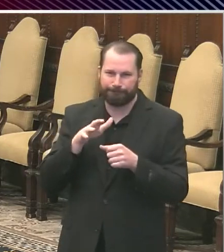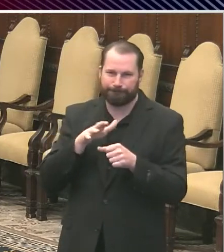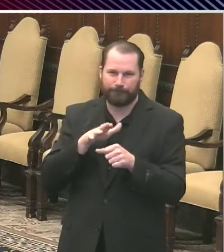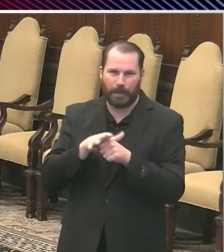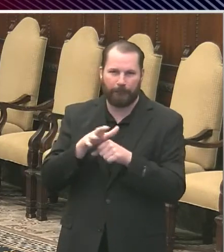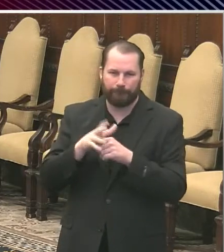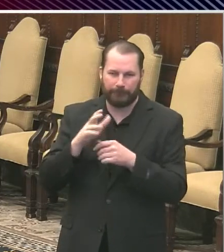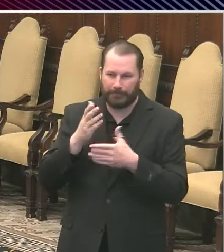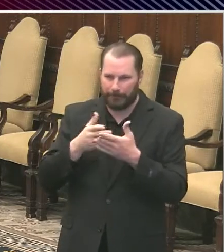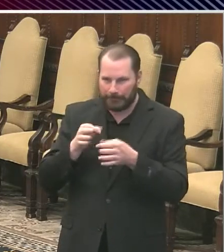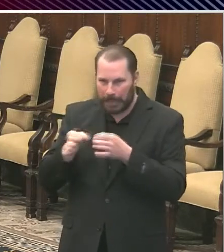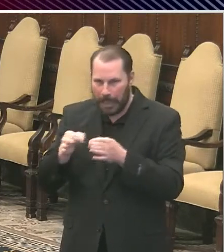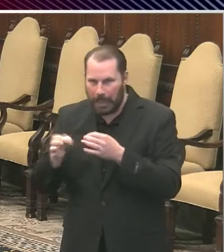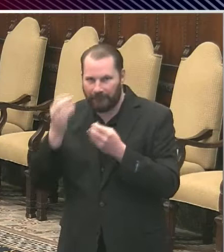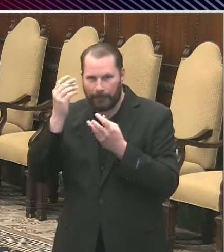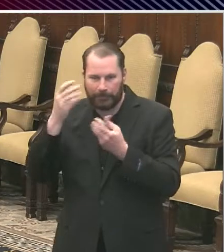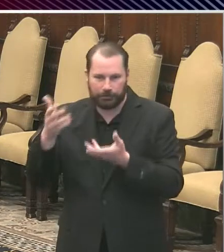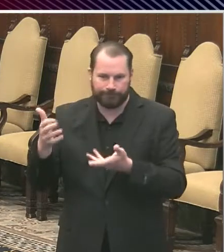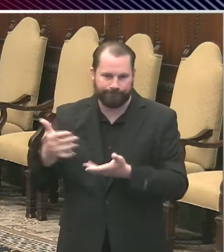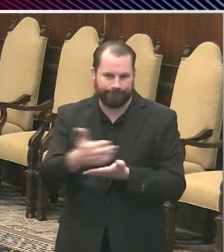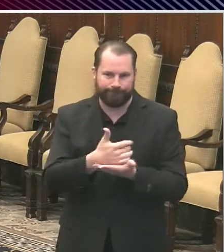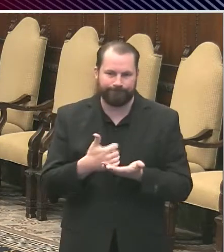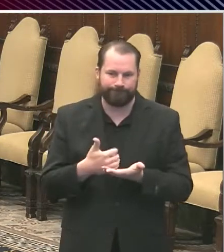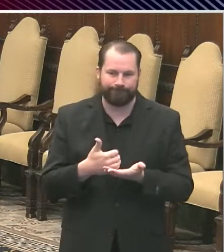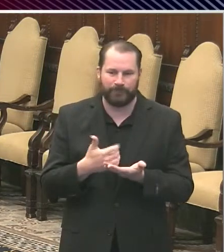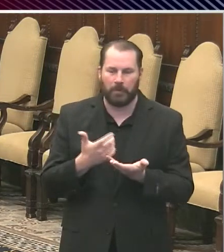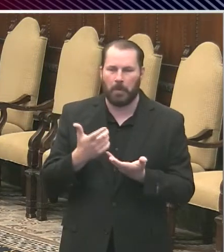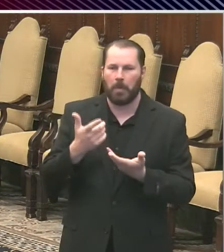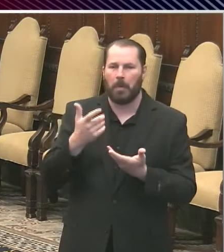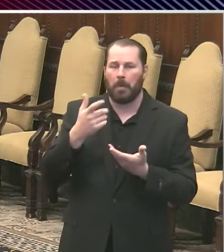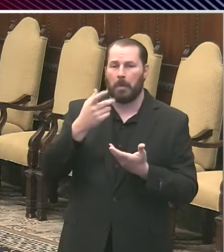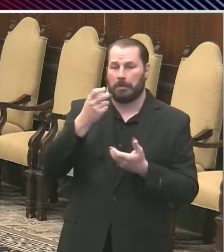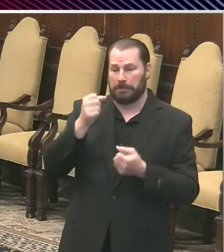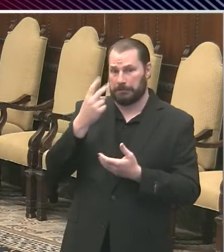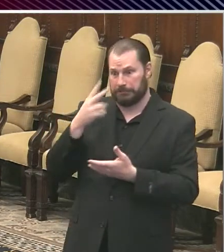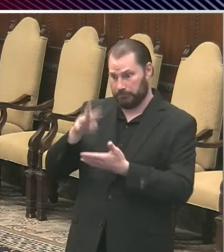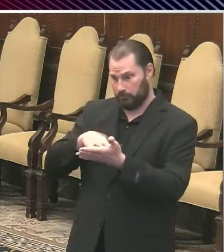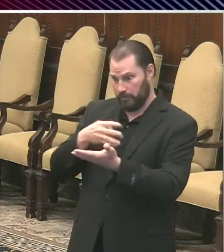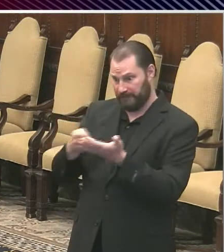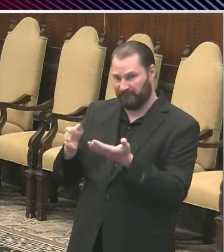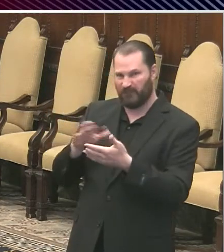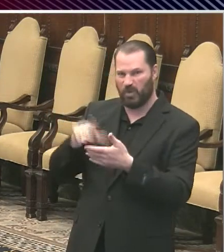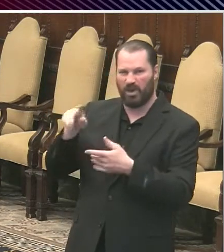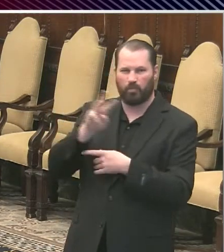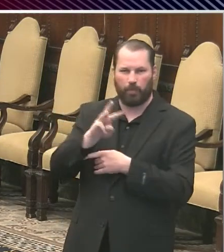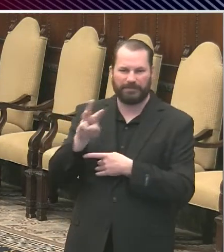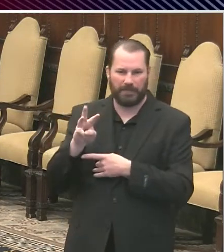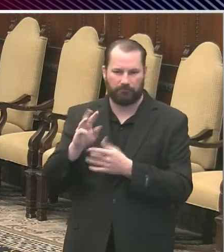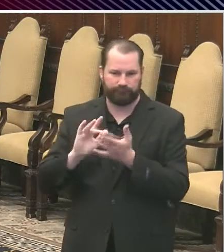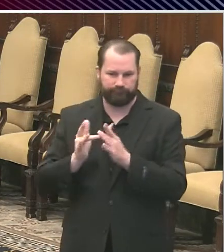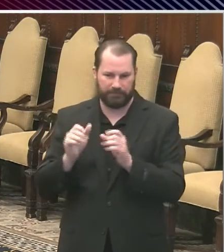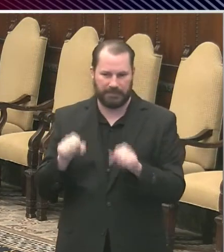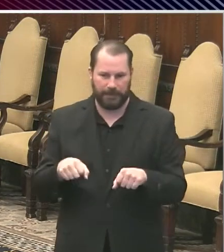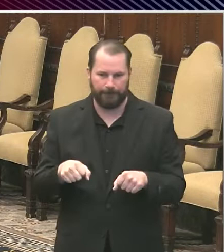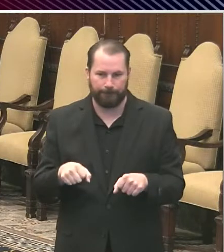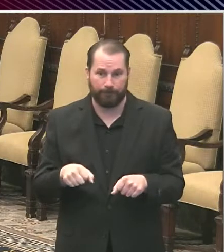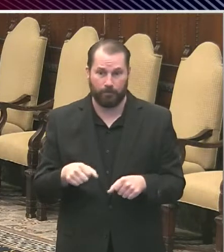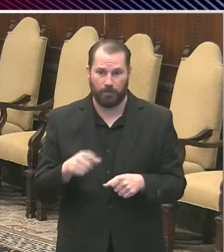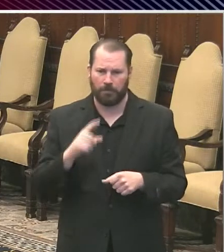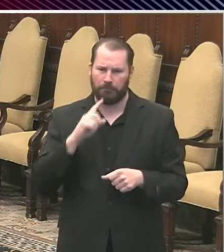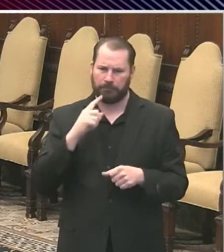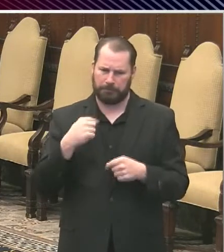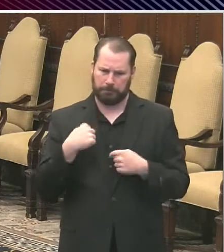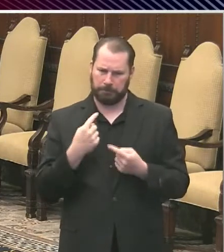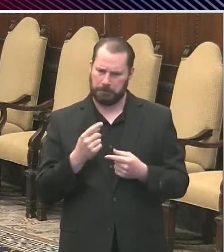for you to look at the graph on the website. And if you look at that, you see that this is about the average number of cases that we've seen in the last week or so, maybe slightly